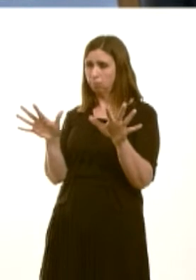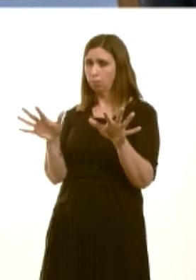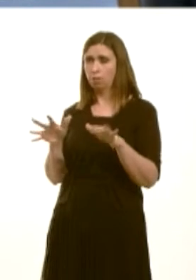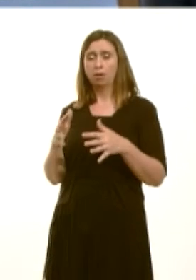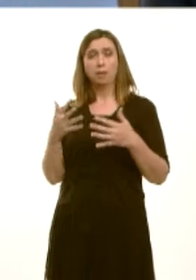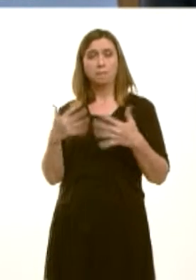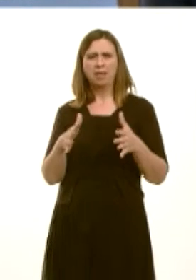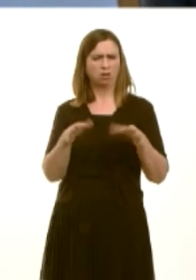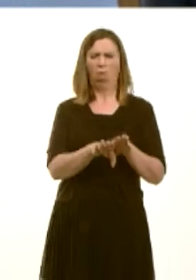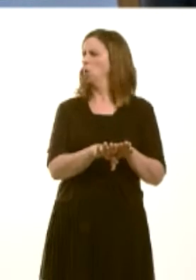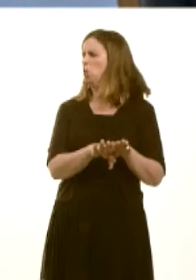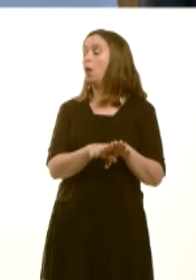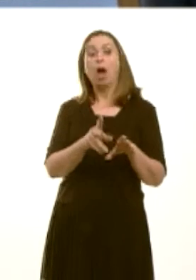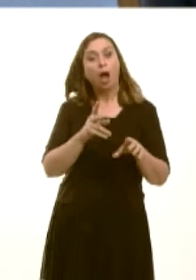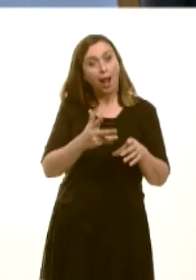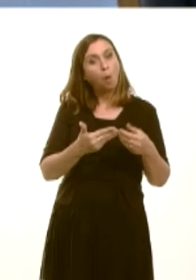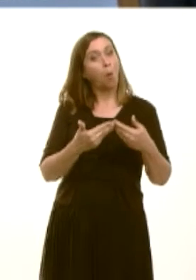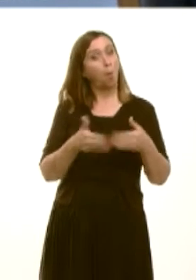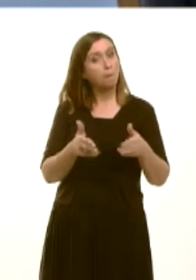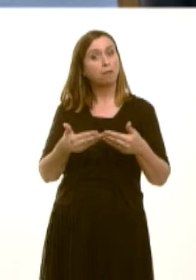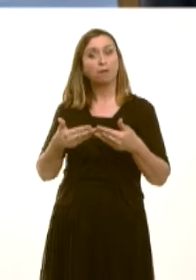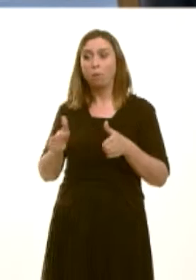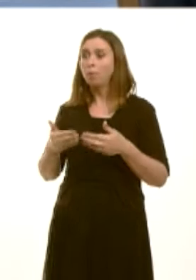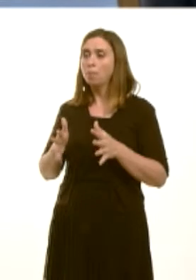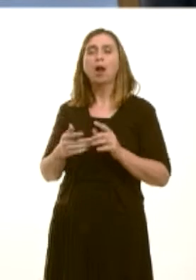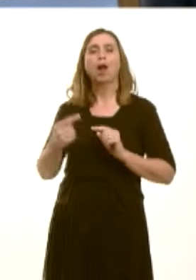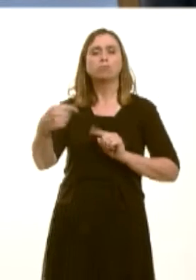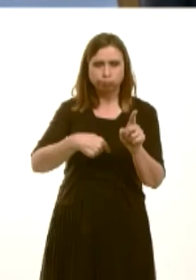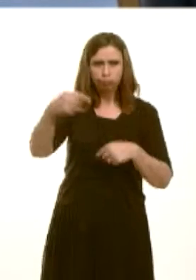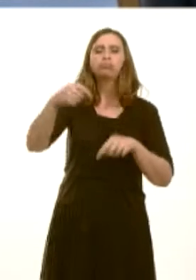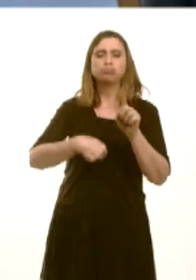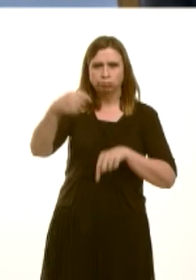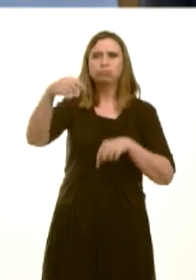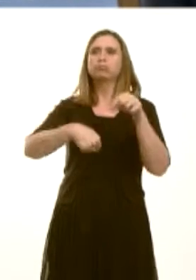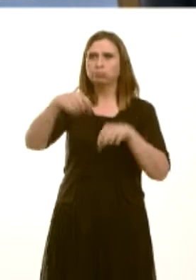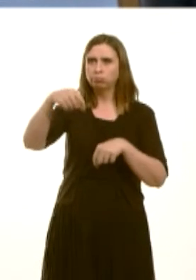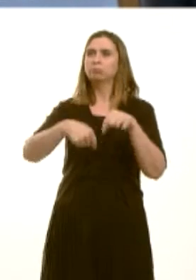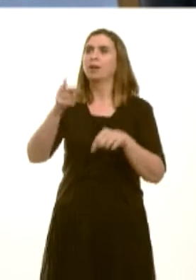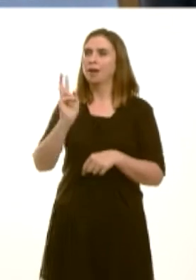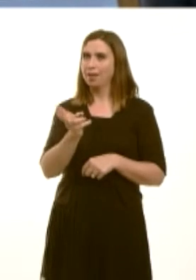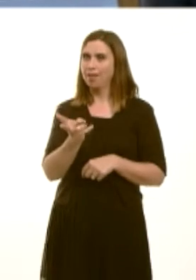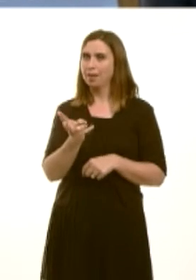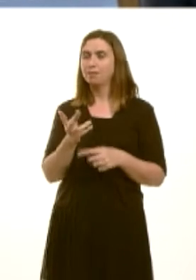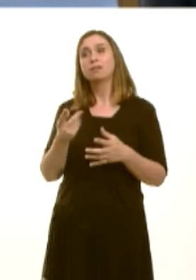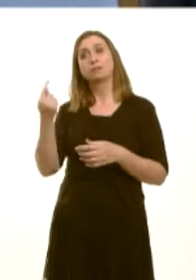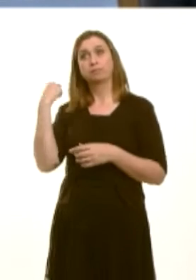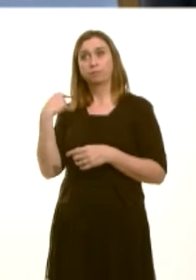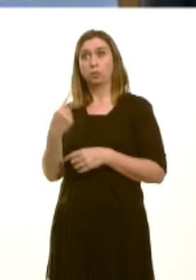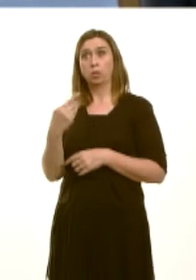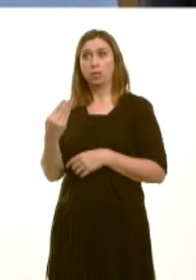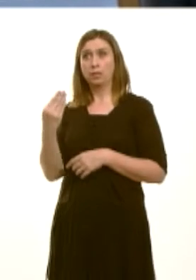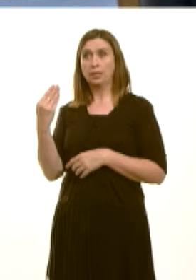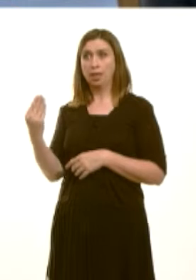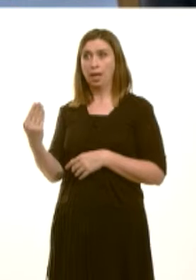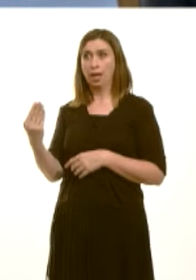lines reopening in South Wales. So compared to where we were in 1999, where it wasn't possible